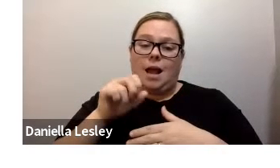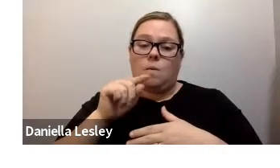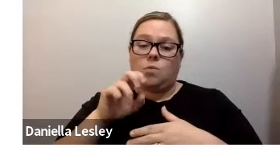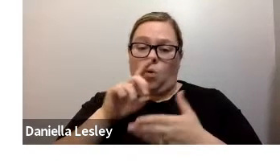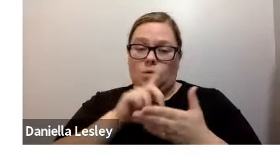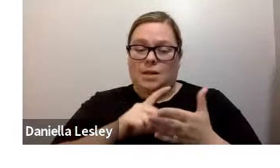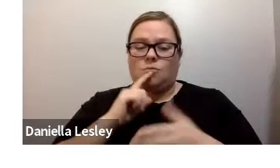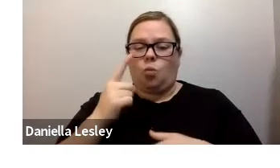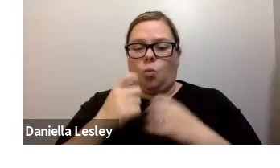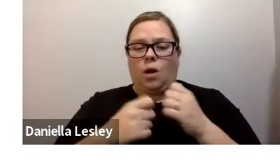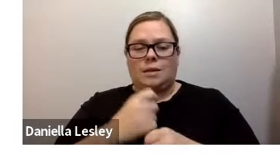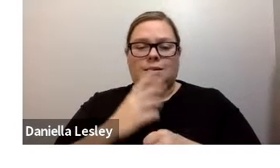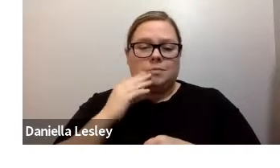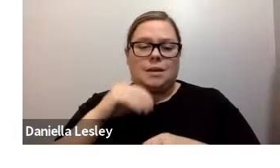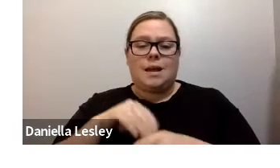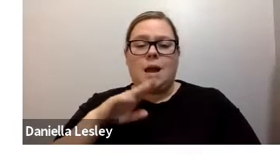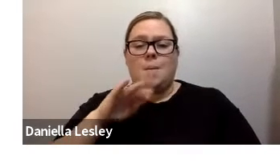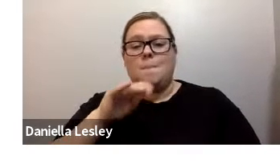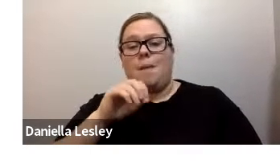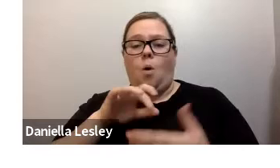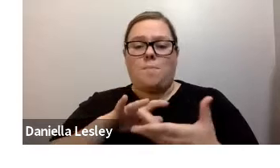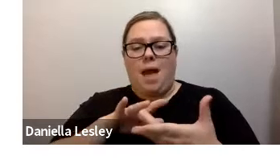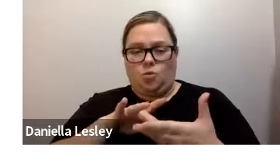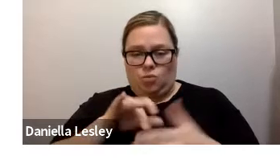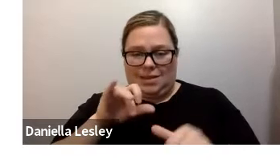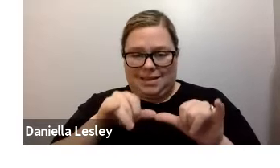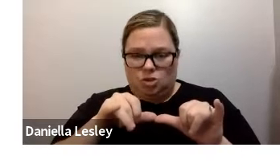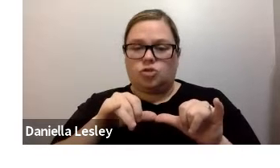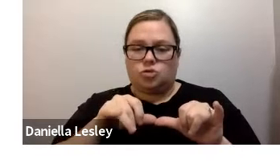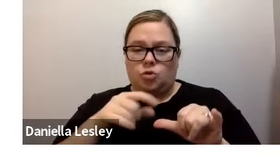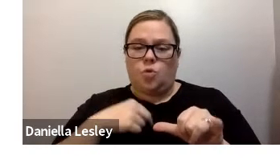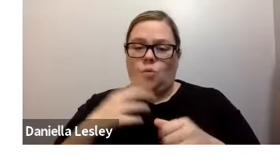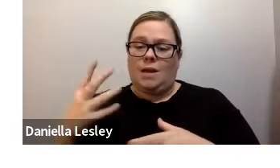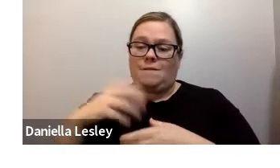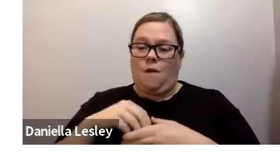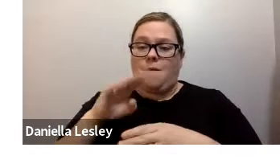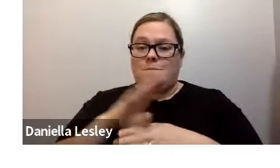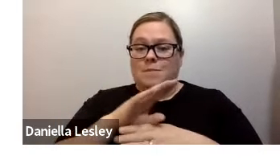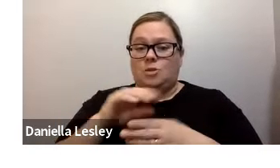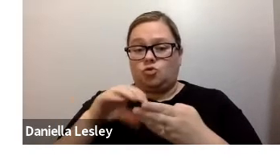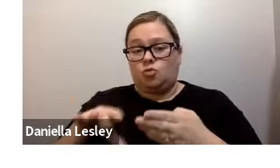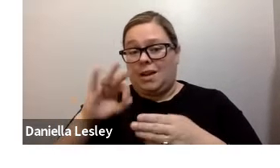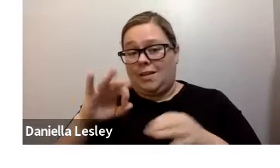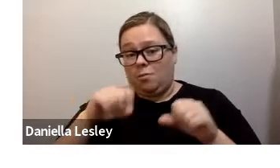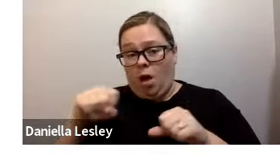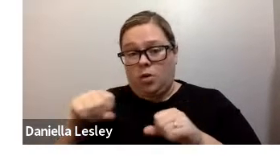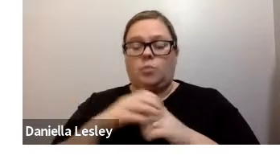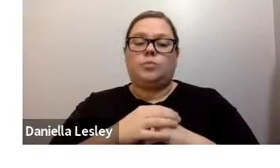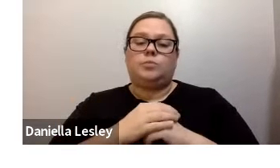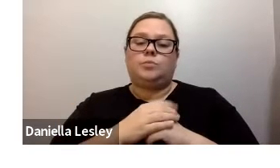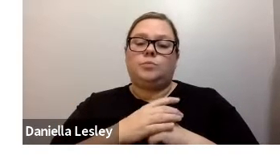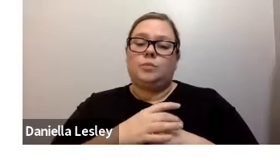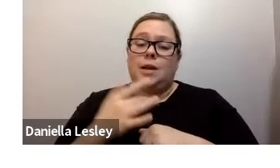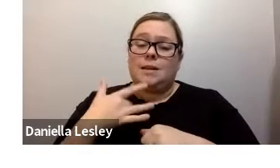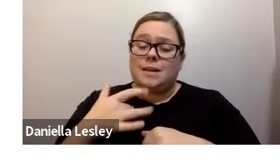is a one-year experience in biomedical engineering, in which we involve business students where possible. Typically, we